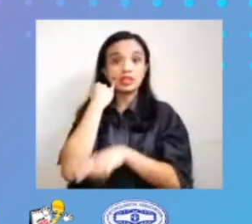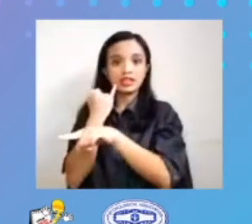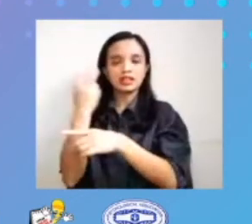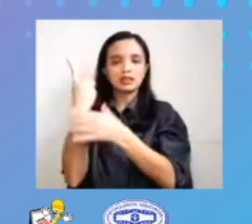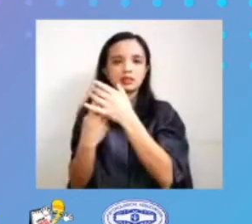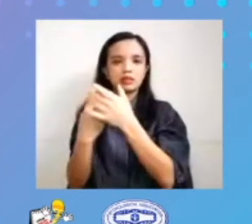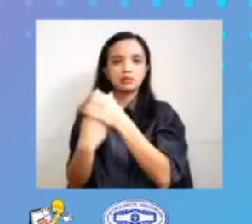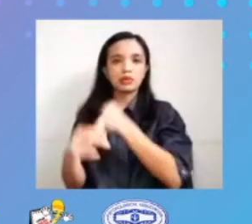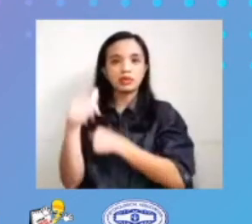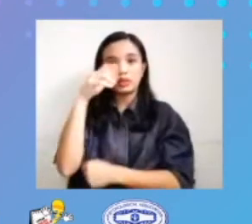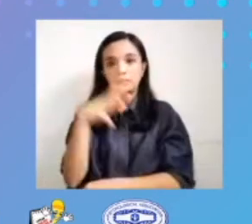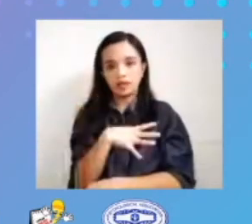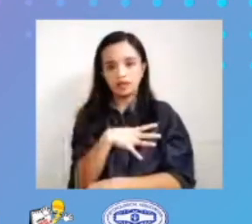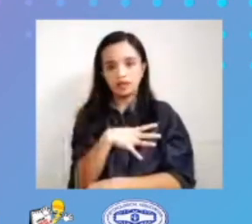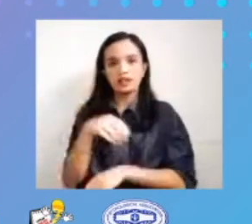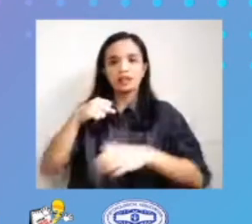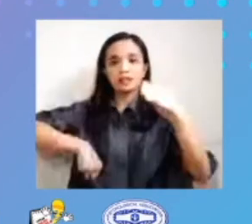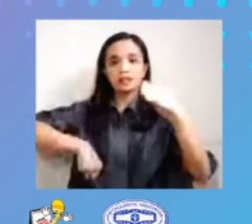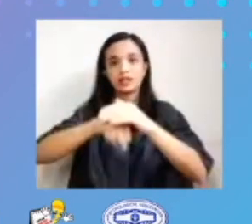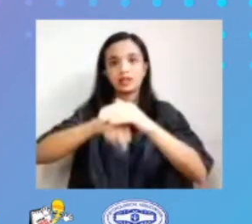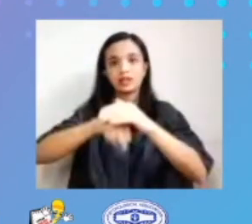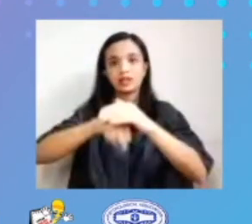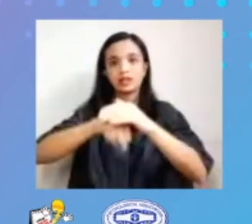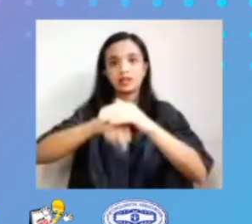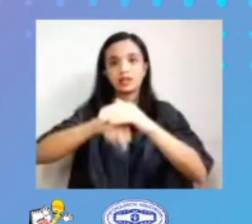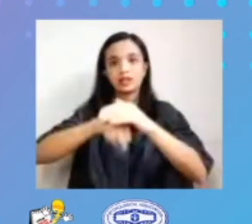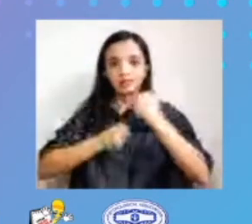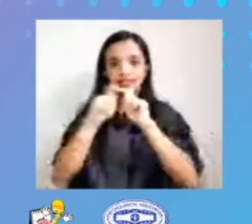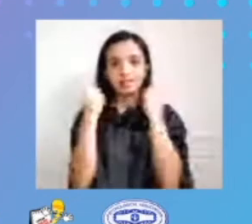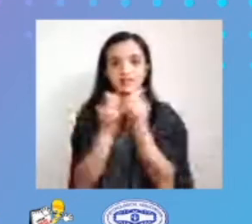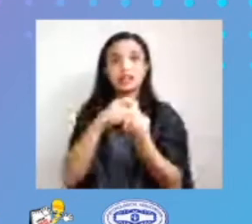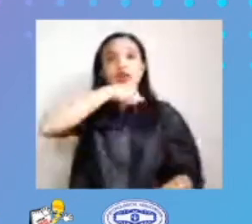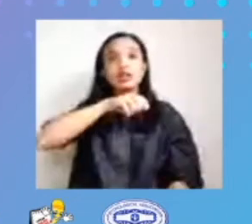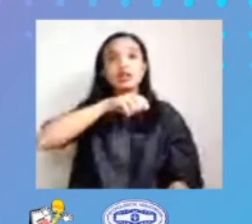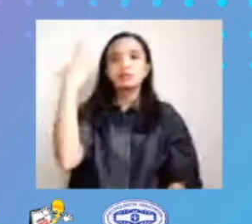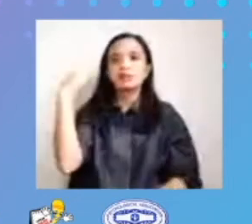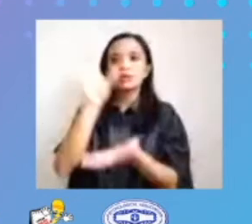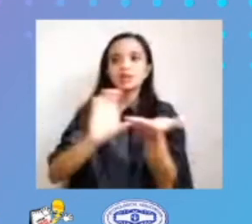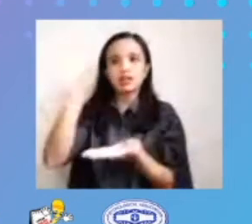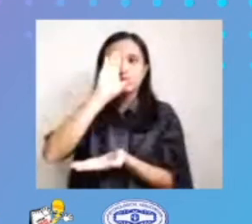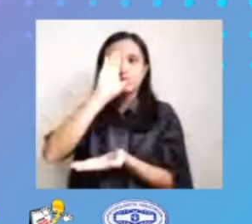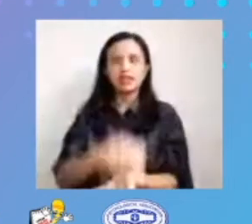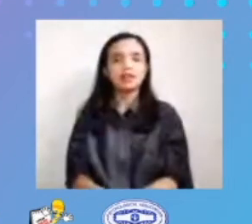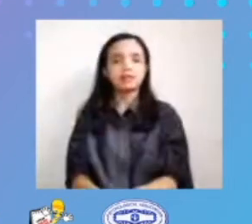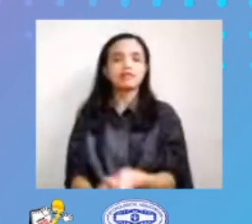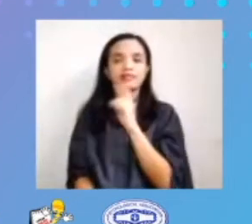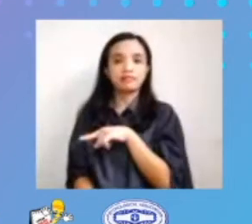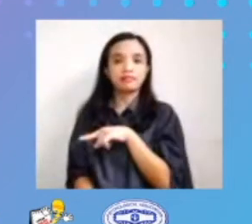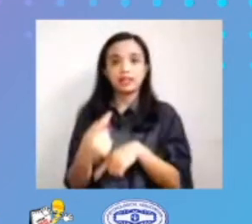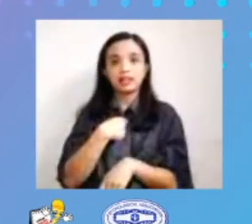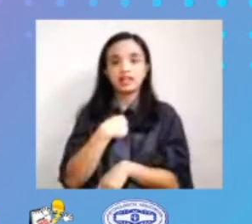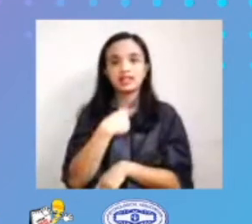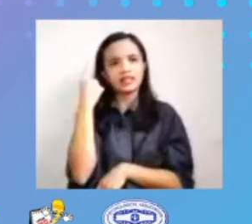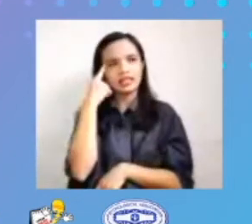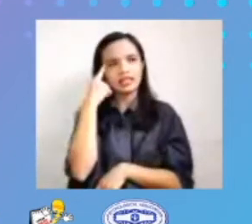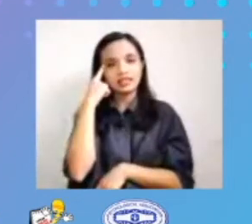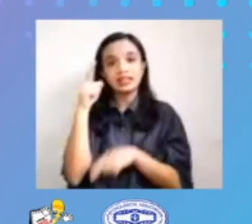introduce the habit of exercise to your children, you don't necessarily have to be an expert at it, but siguro you can play a video